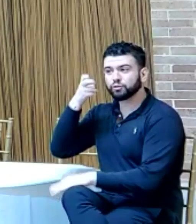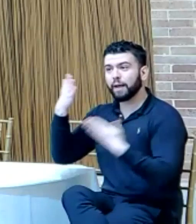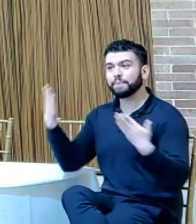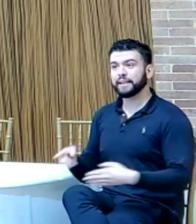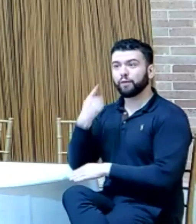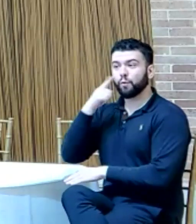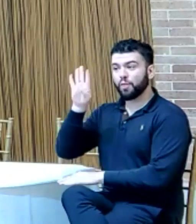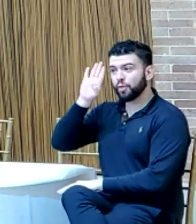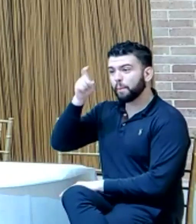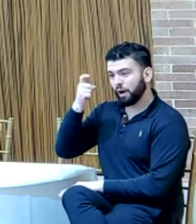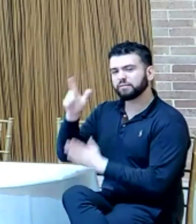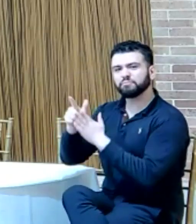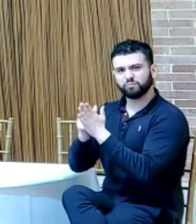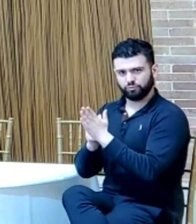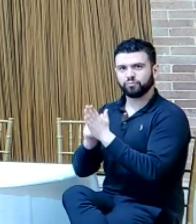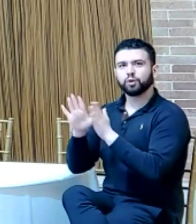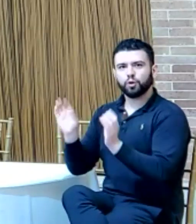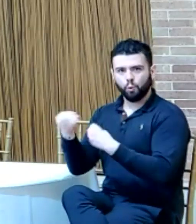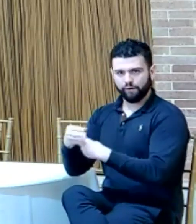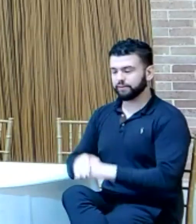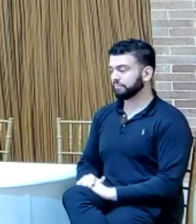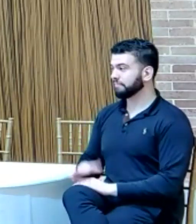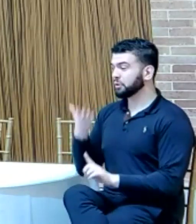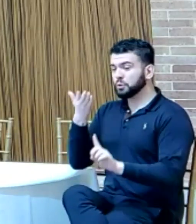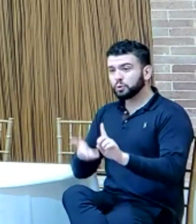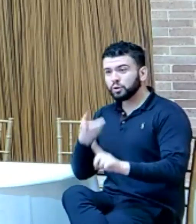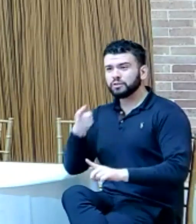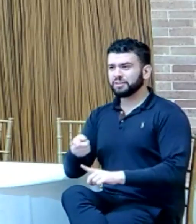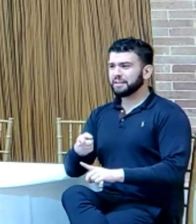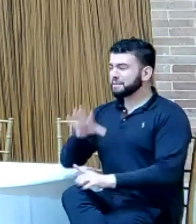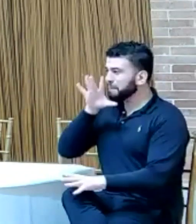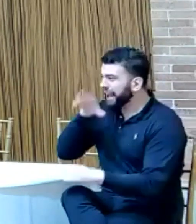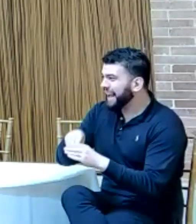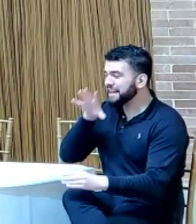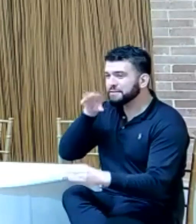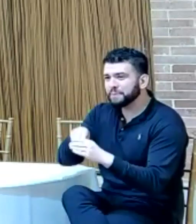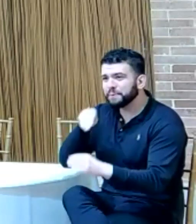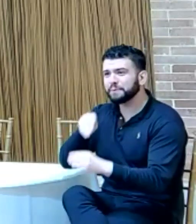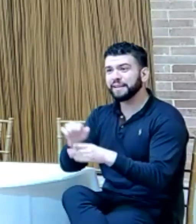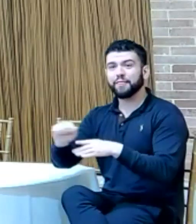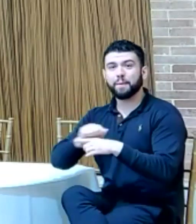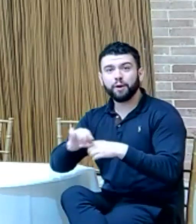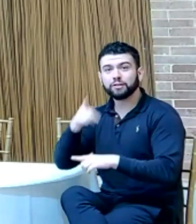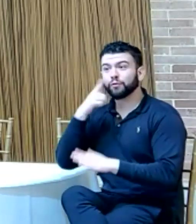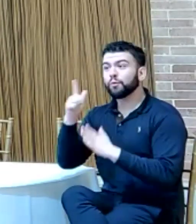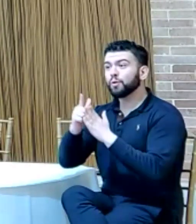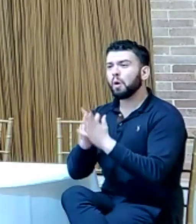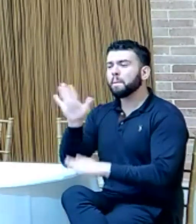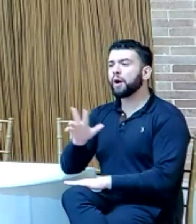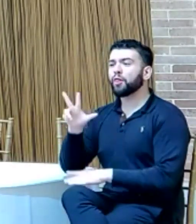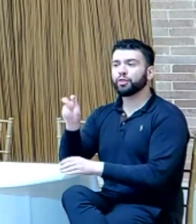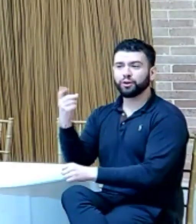Attorney's Office commissioner Miranda has been actively engaged in the practice of law for nearly 30